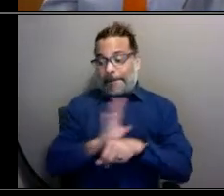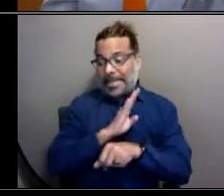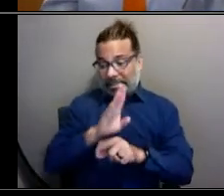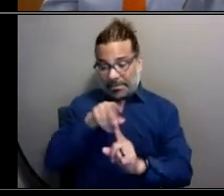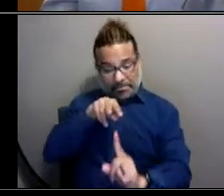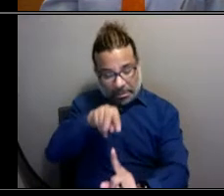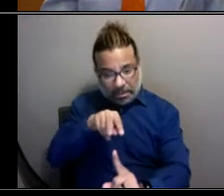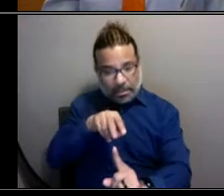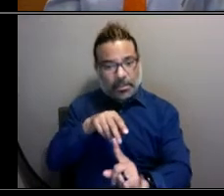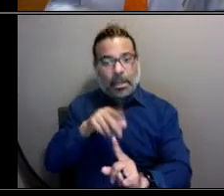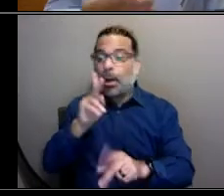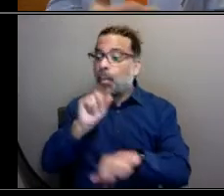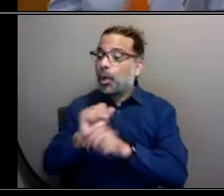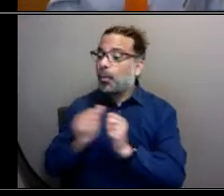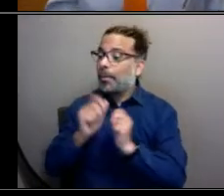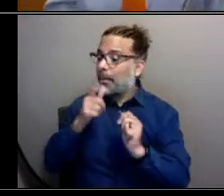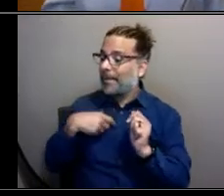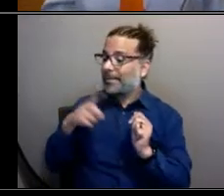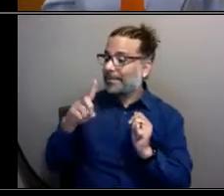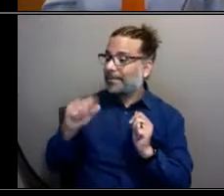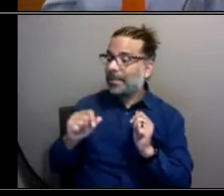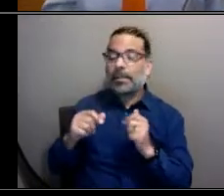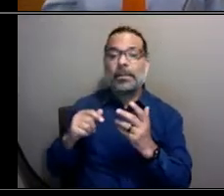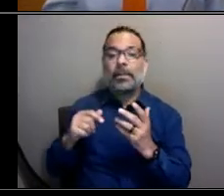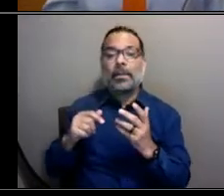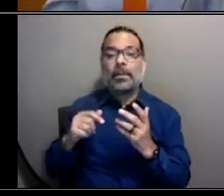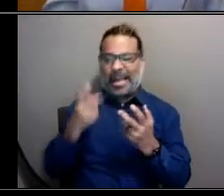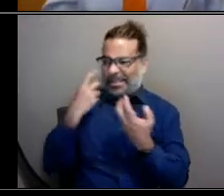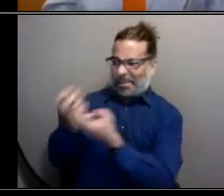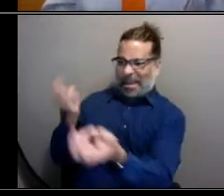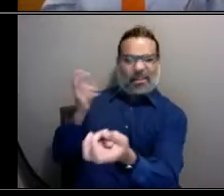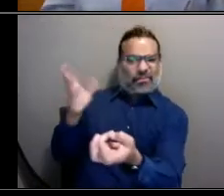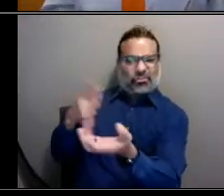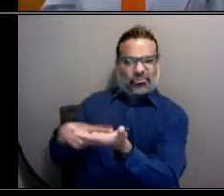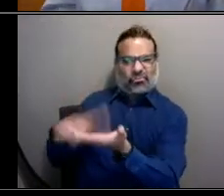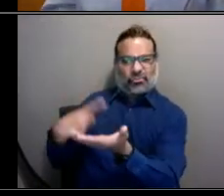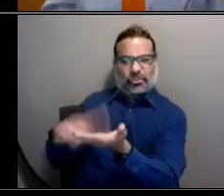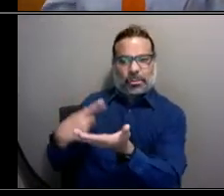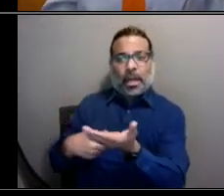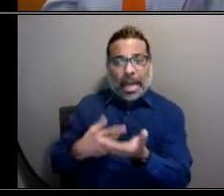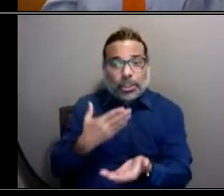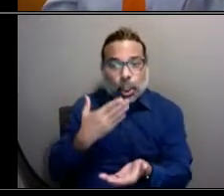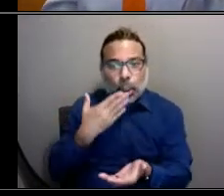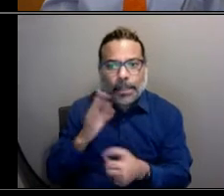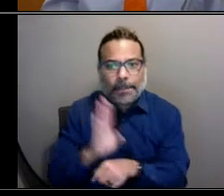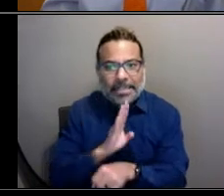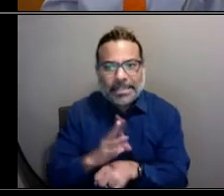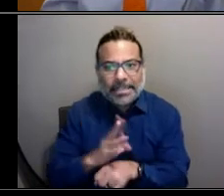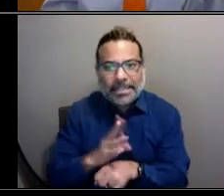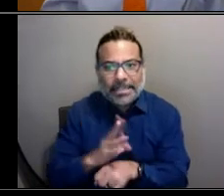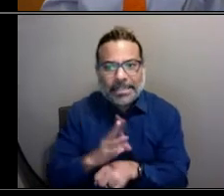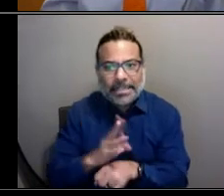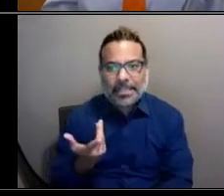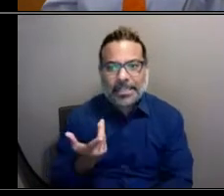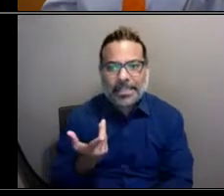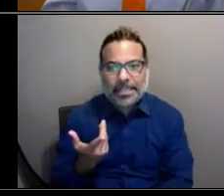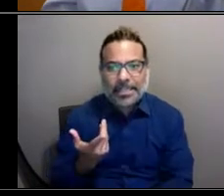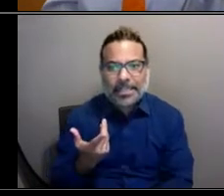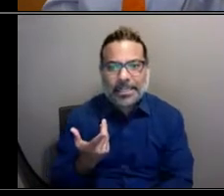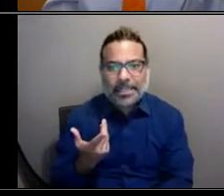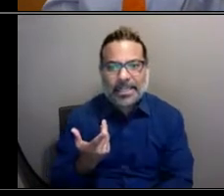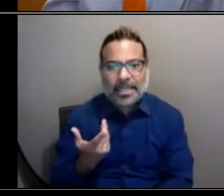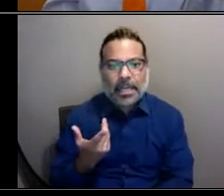working with people with disabilities, as the panel has already mentioned, is a good business reason. That's something that is